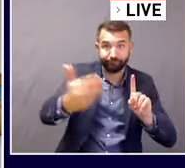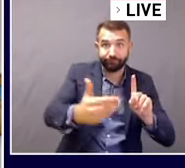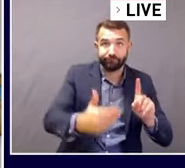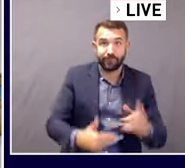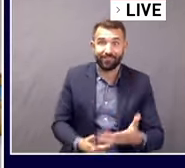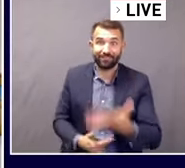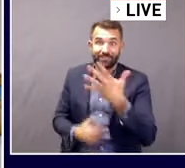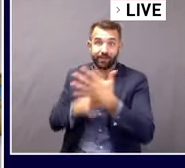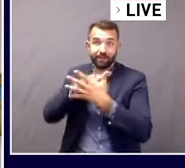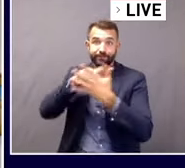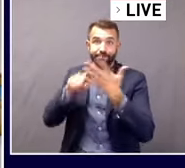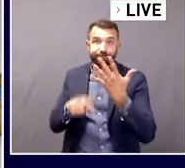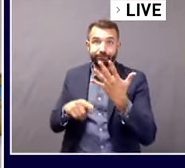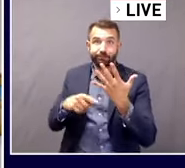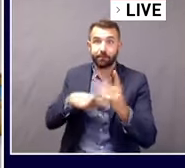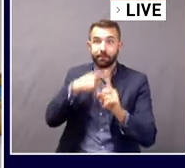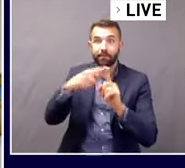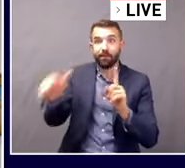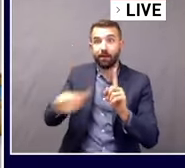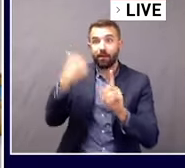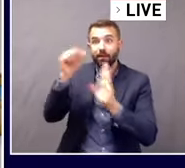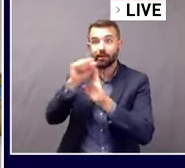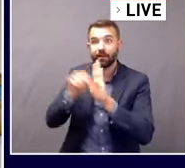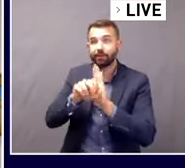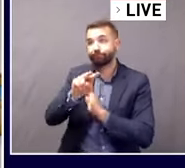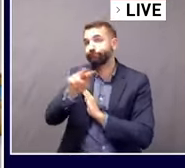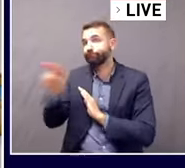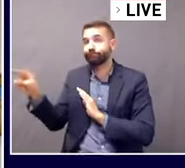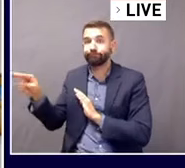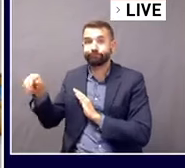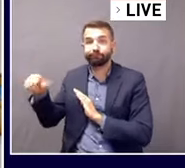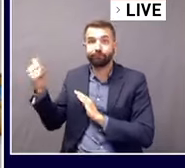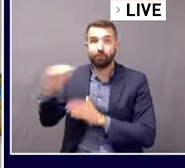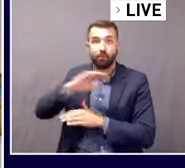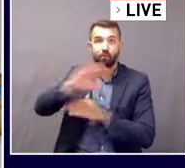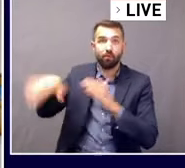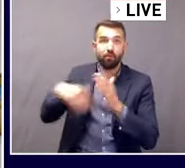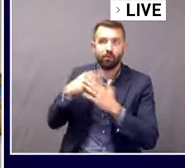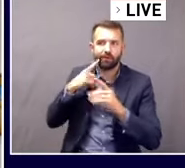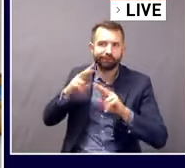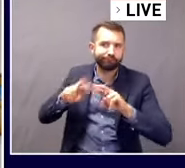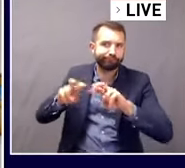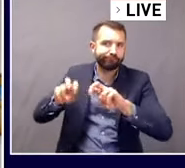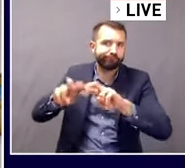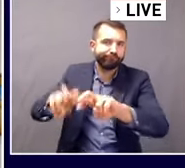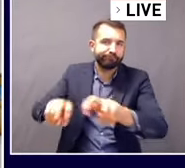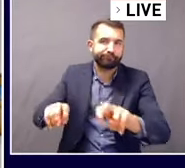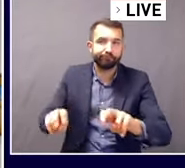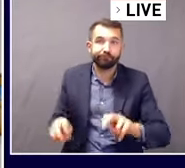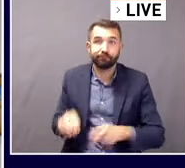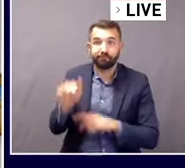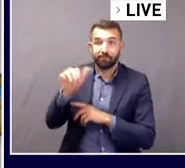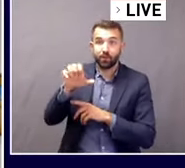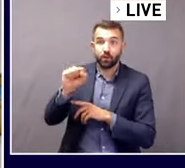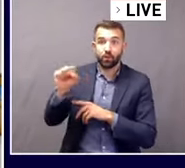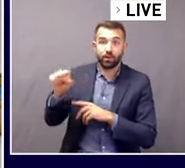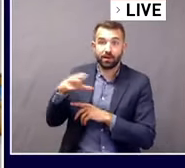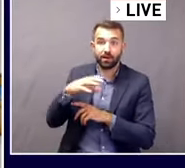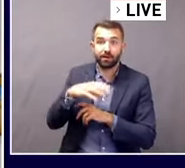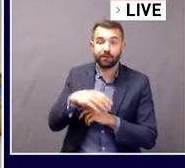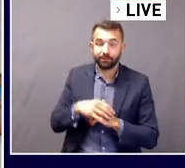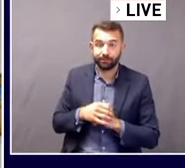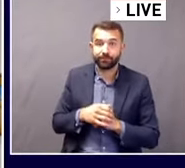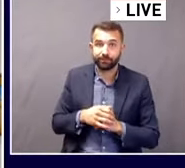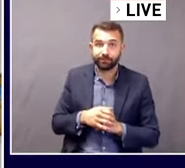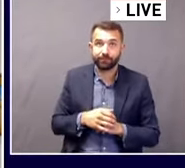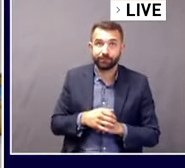states that we have not exempted. Right now, Massachusetts has made, in epidemiological terms,